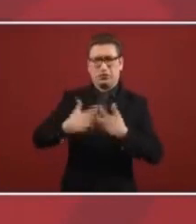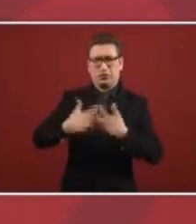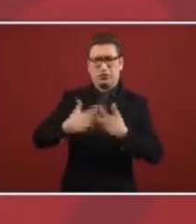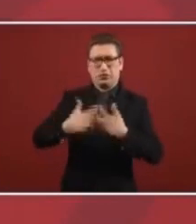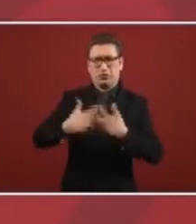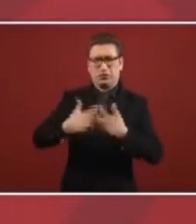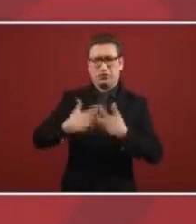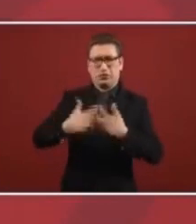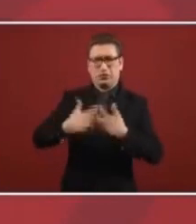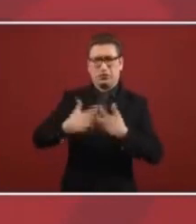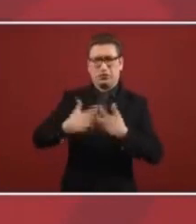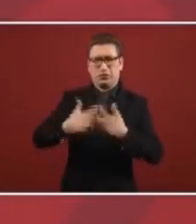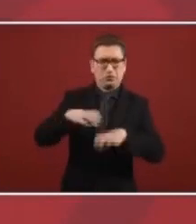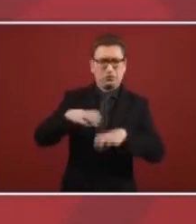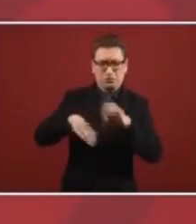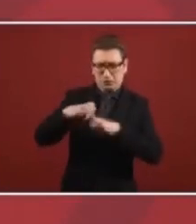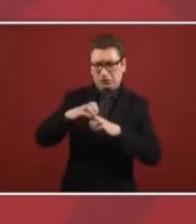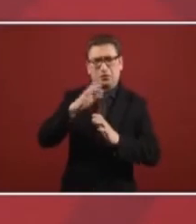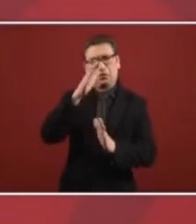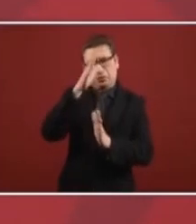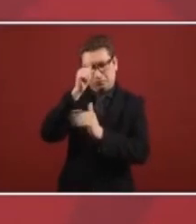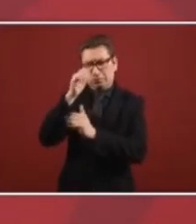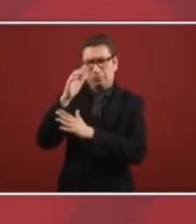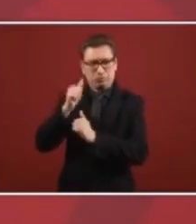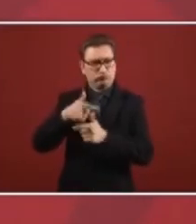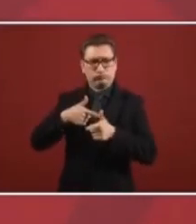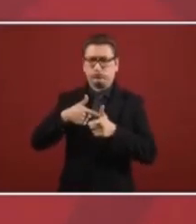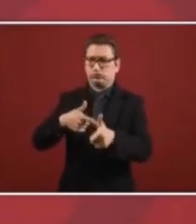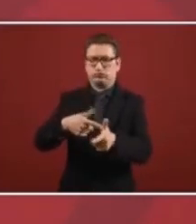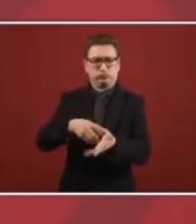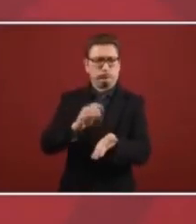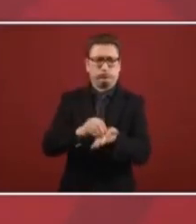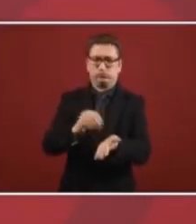or qualifying or rating companies sobre lo que cuestan.